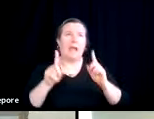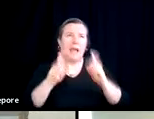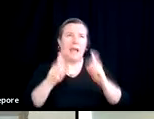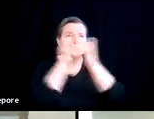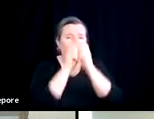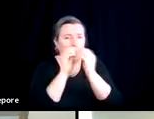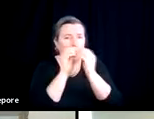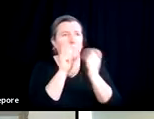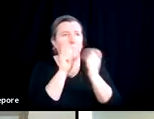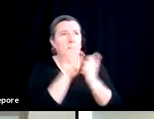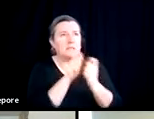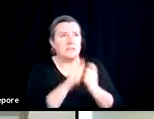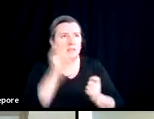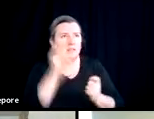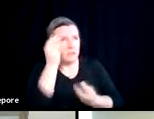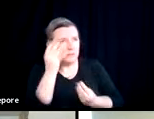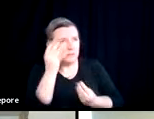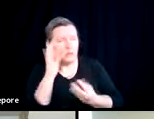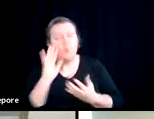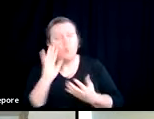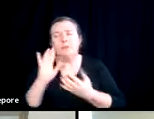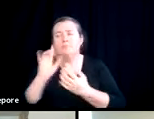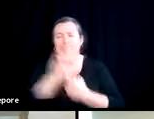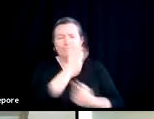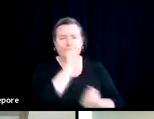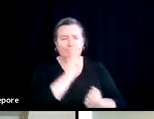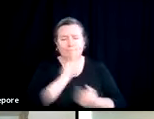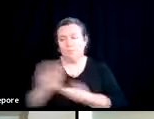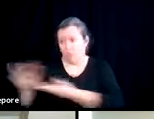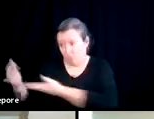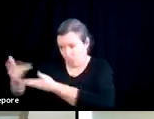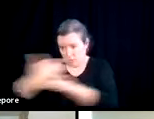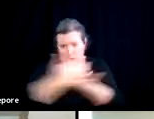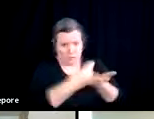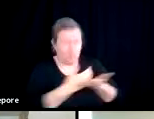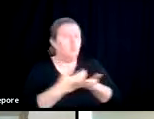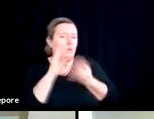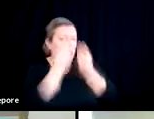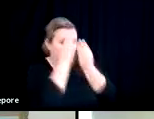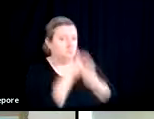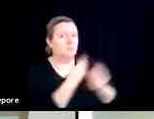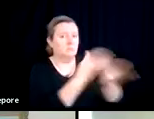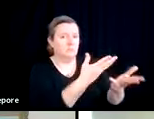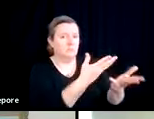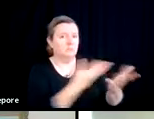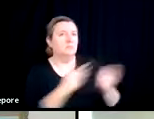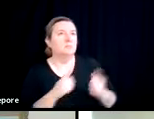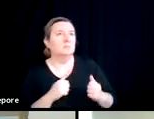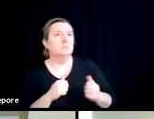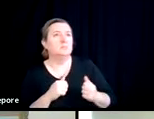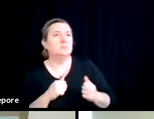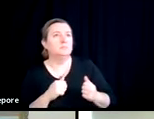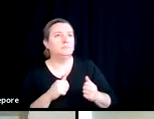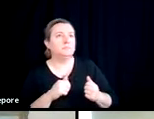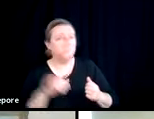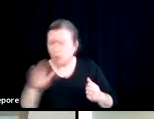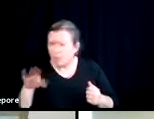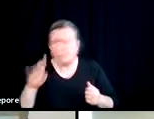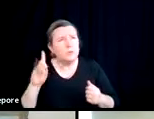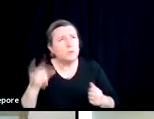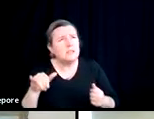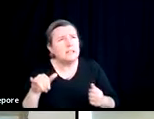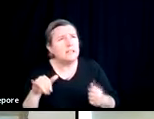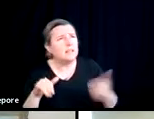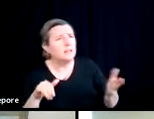get back to you. Paramel, you can help me on that front. Judy, hemodialysis centers, question